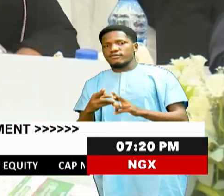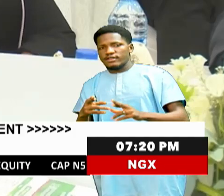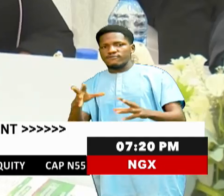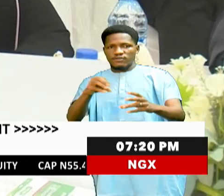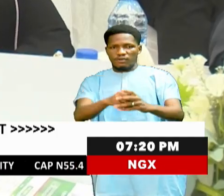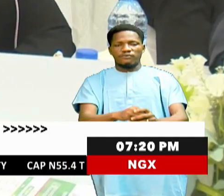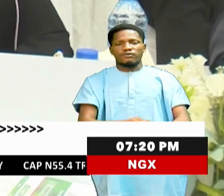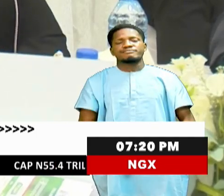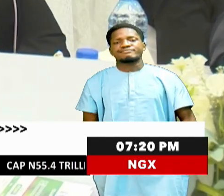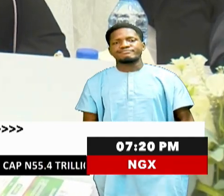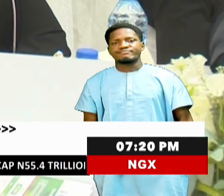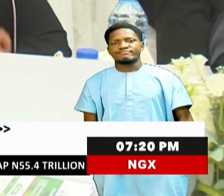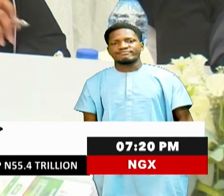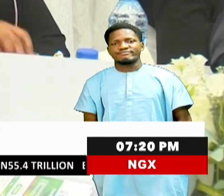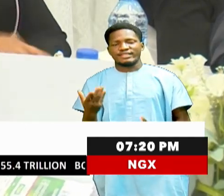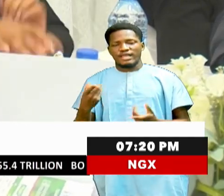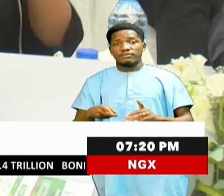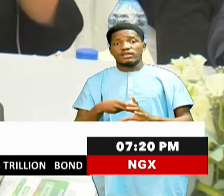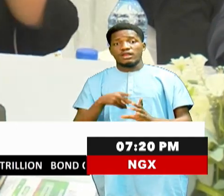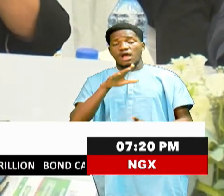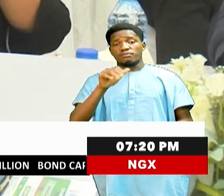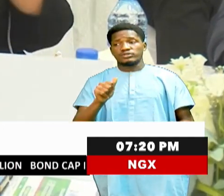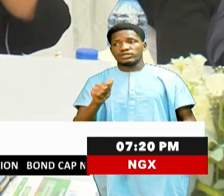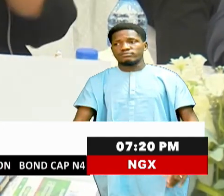In Abuja, Dele Atumbi,